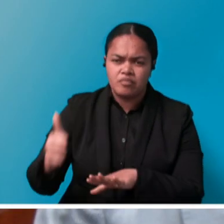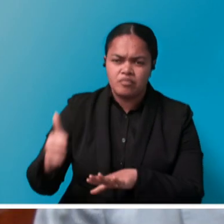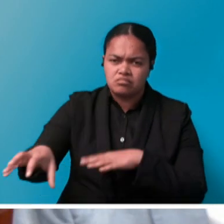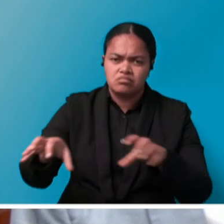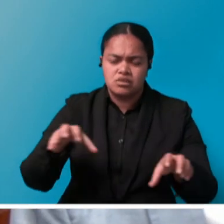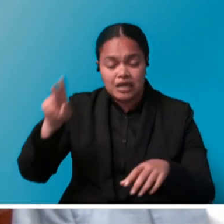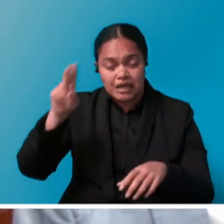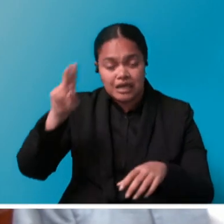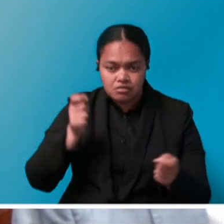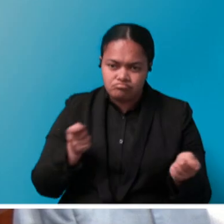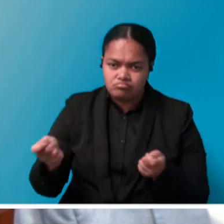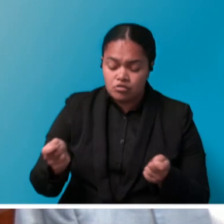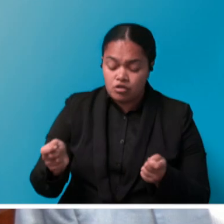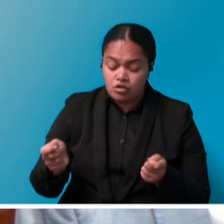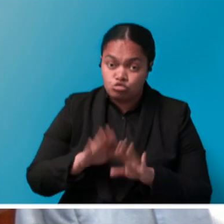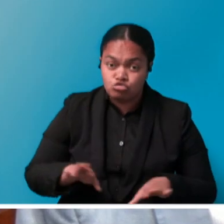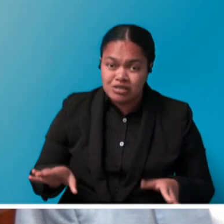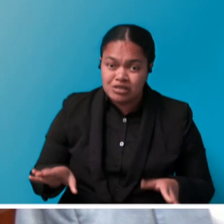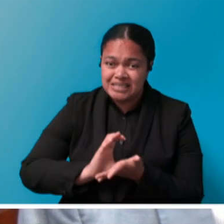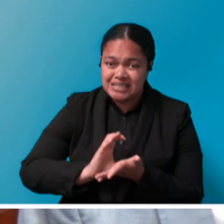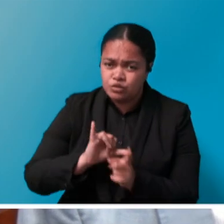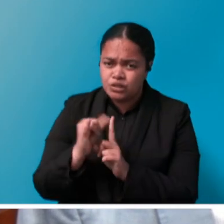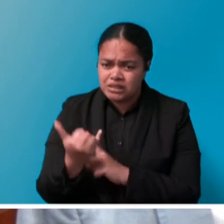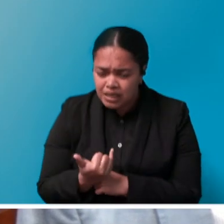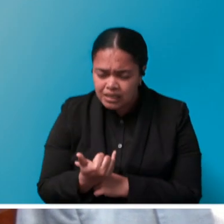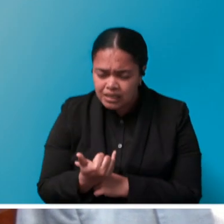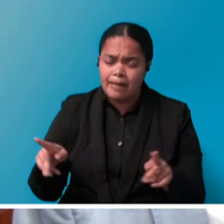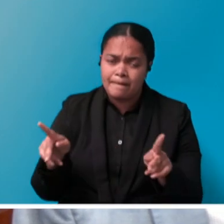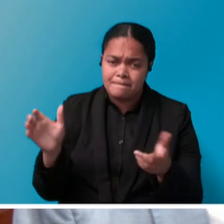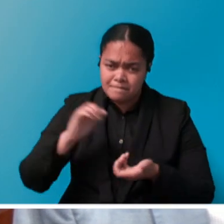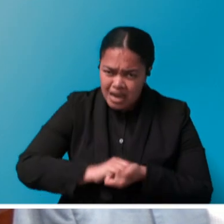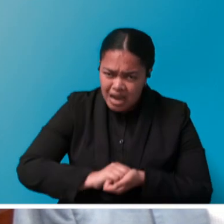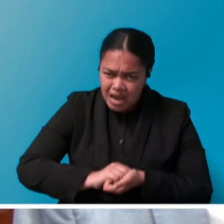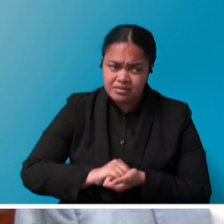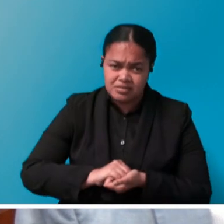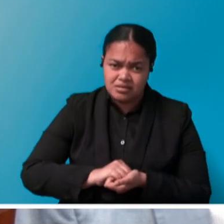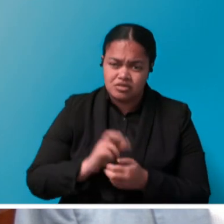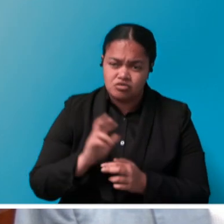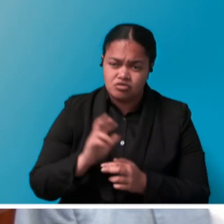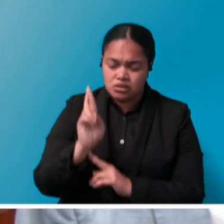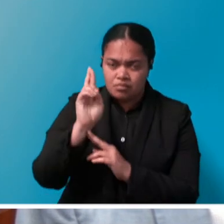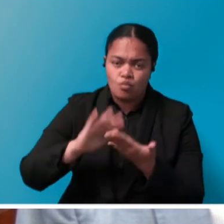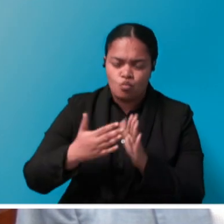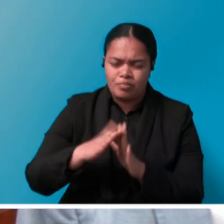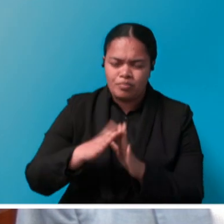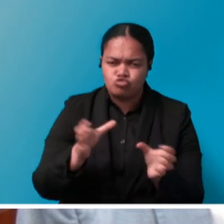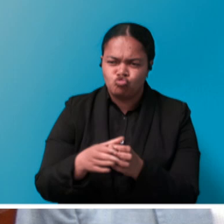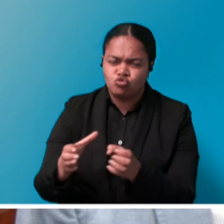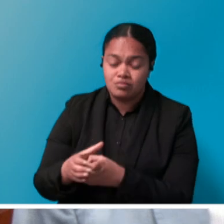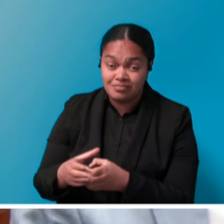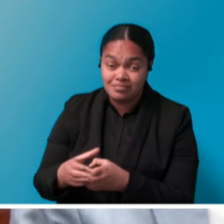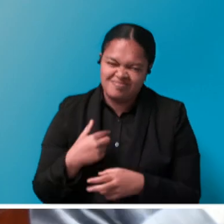Coordinating Committee for Children, civil society partners, private sector representatives, and community groups. And I wish to